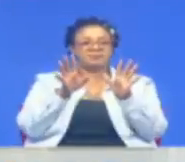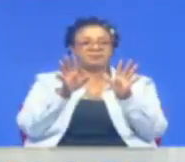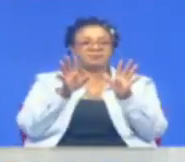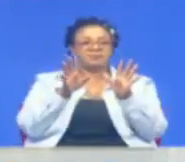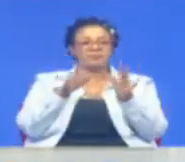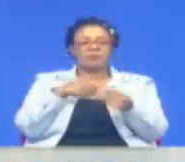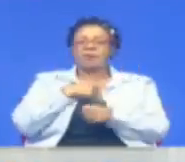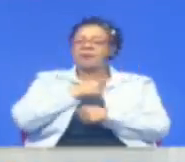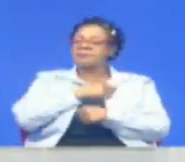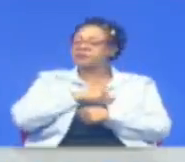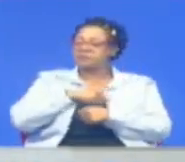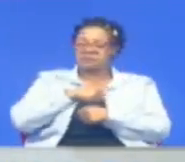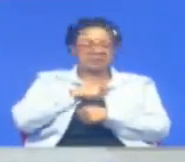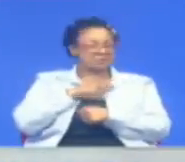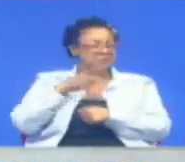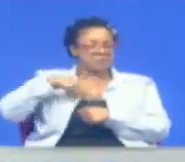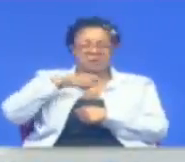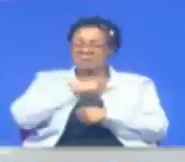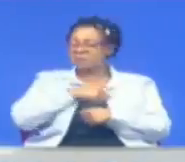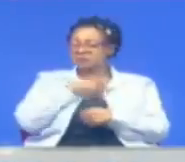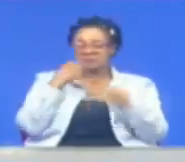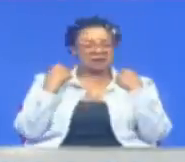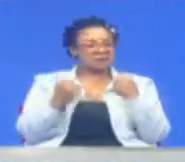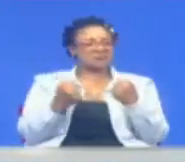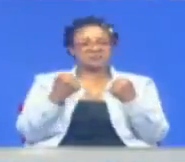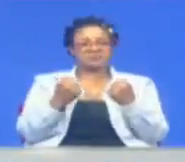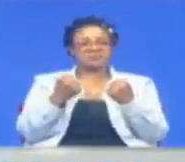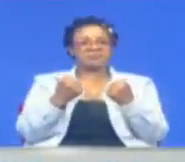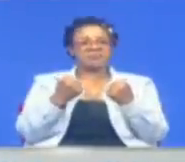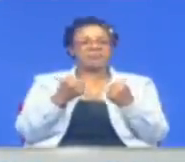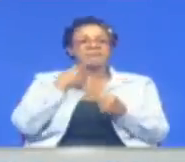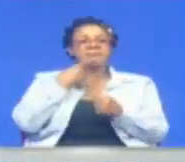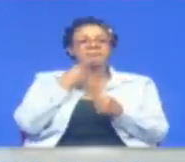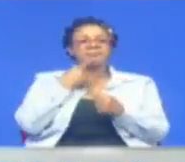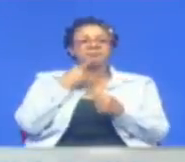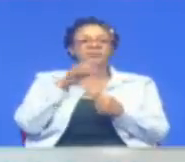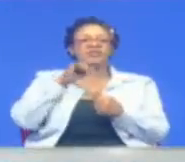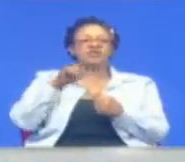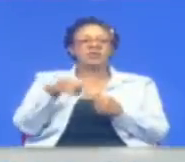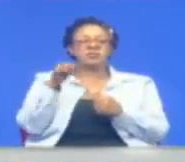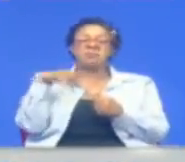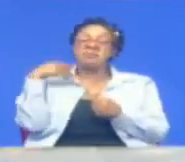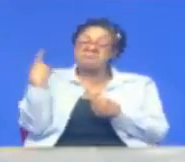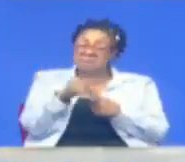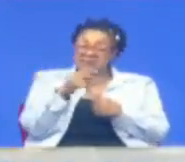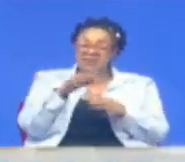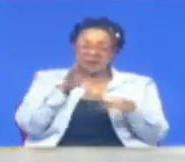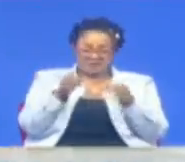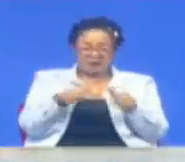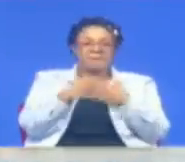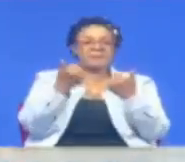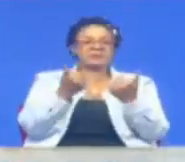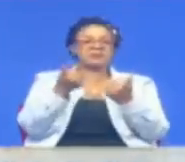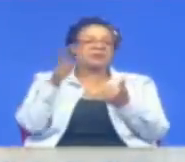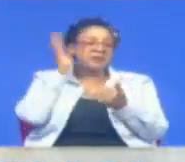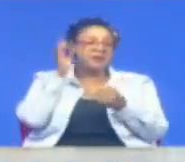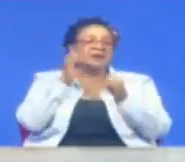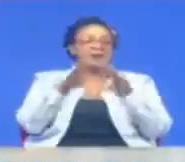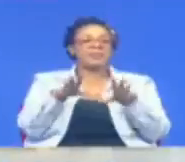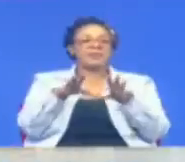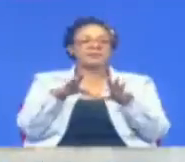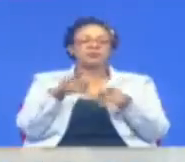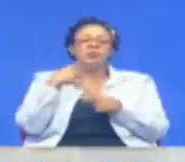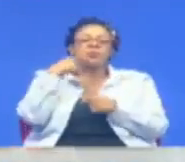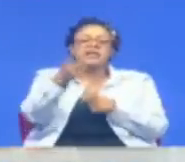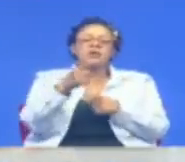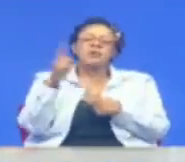we shall not apologize. The IGP further asserted that journalists will be beaten if they cross the line. We are telling you there's a danger there. For you